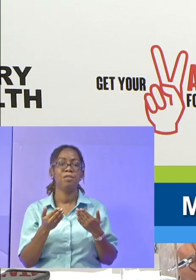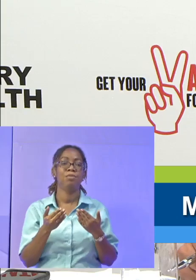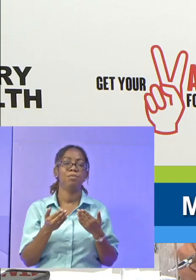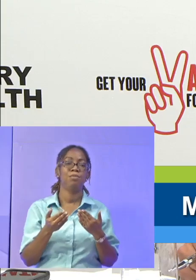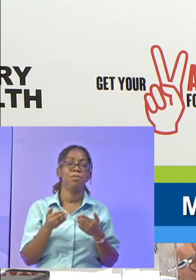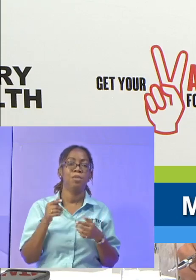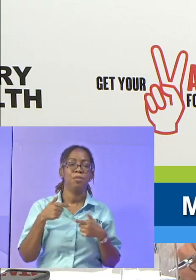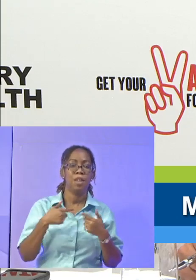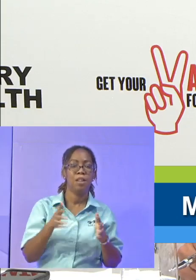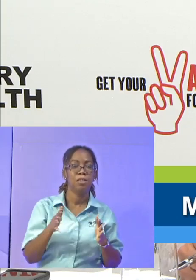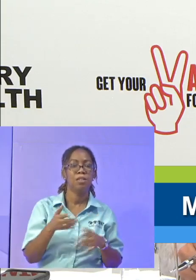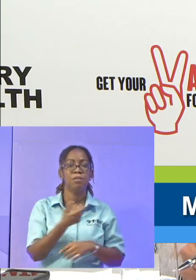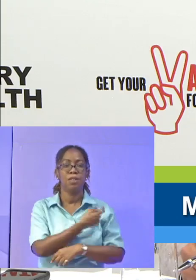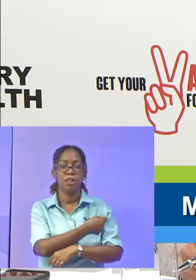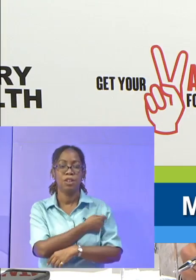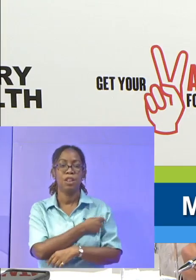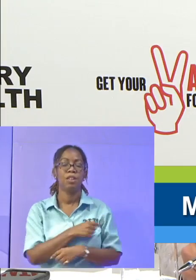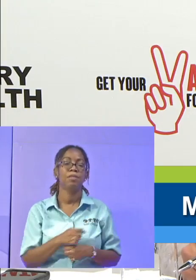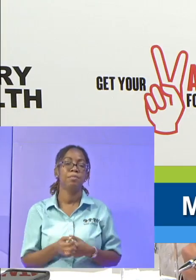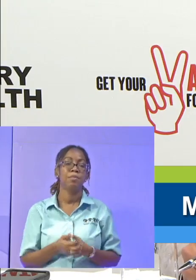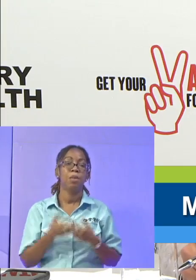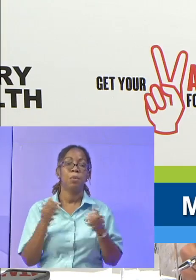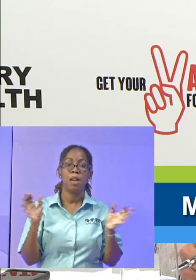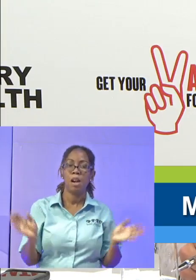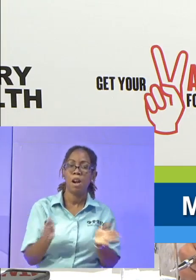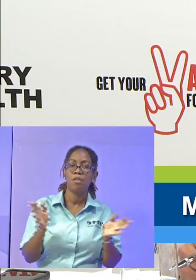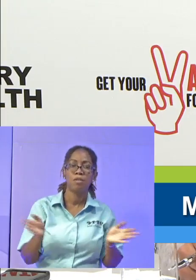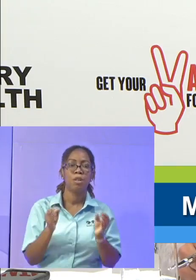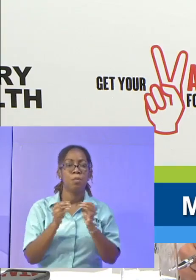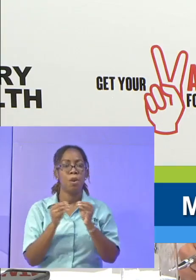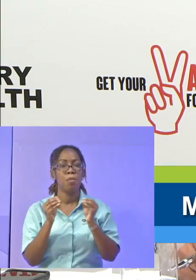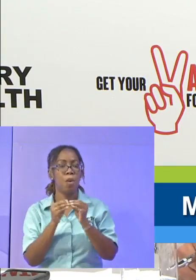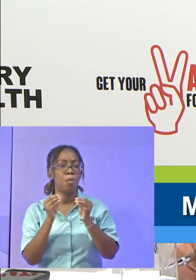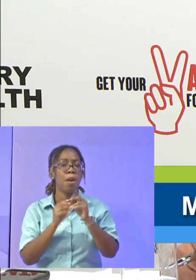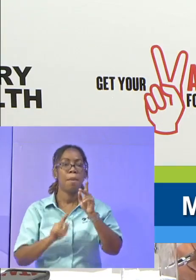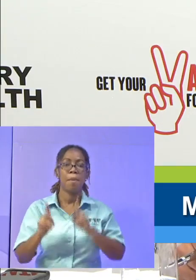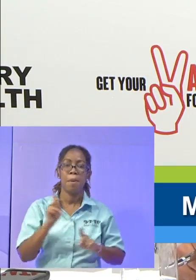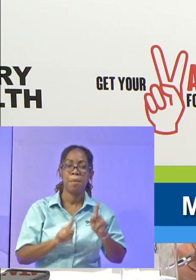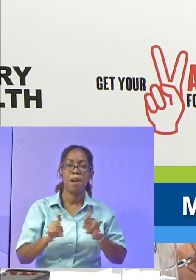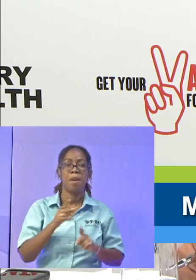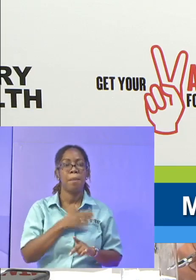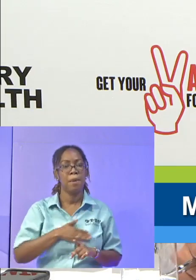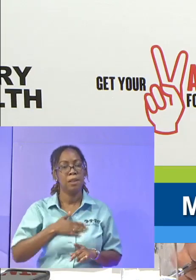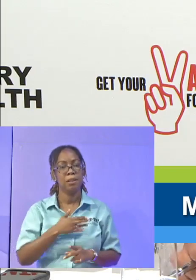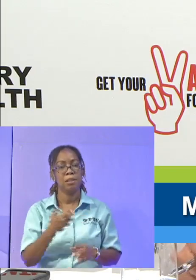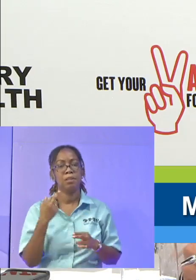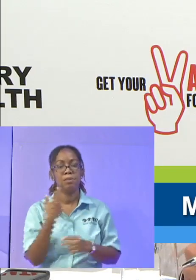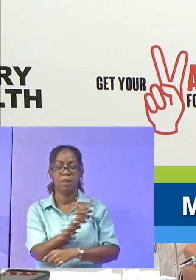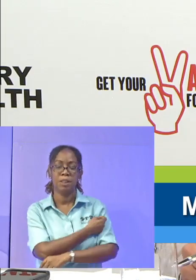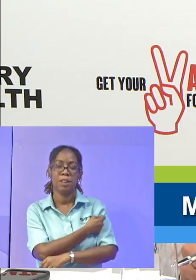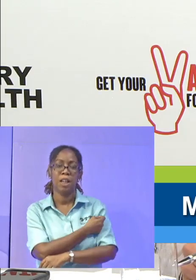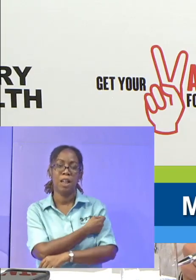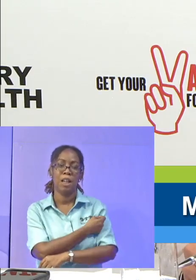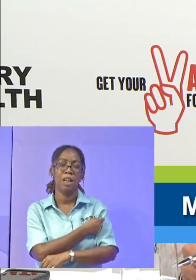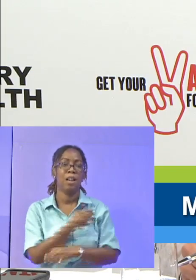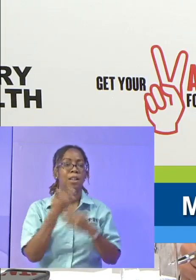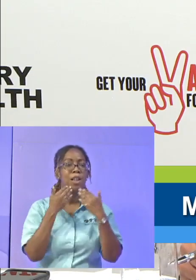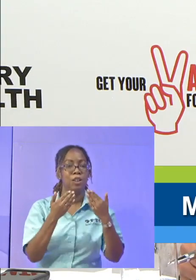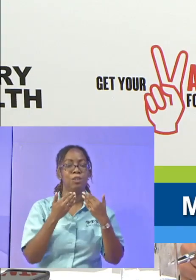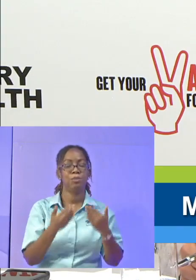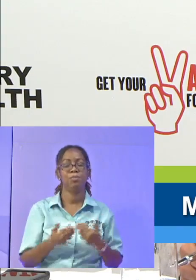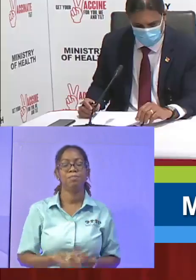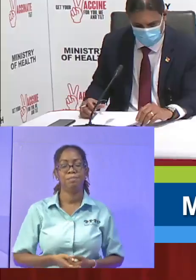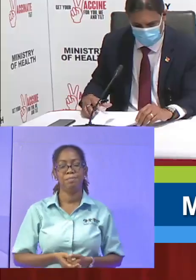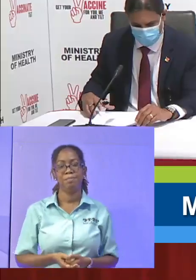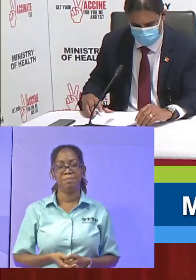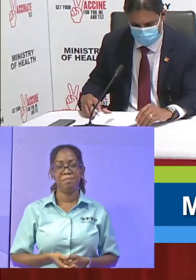vaccinated, and urge that more and more people use the opportunity to get vaccinated. Thank you very much, Al. Thank